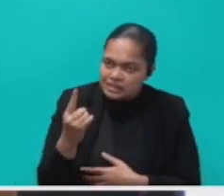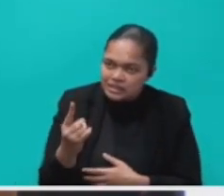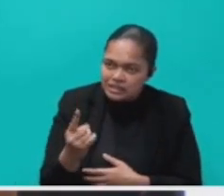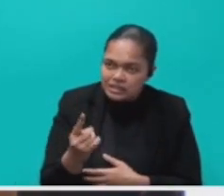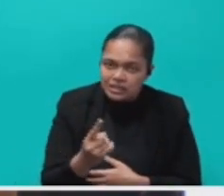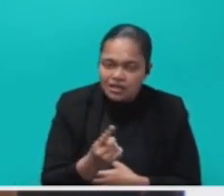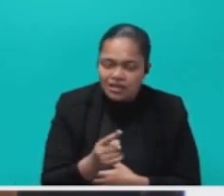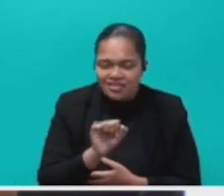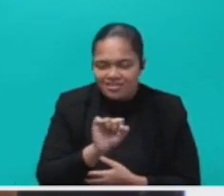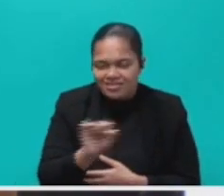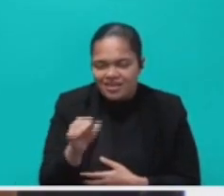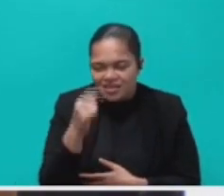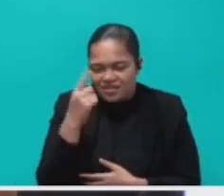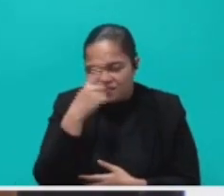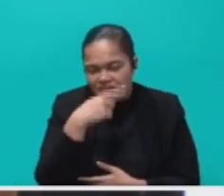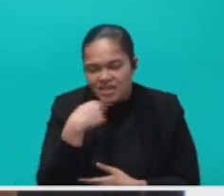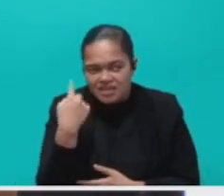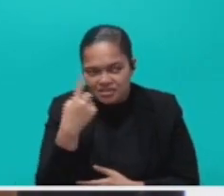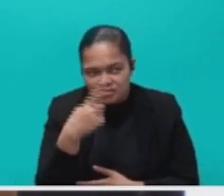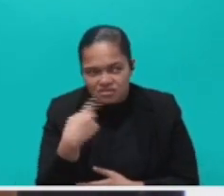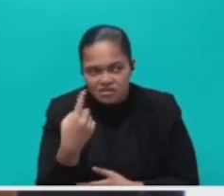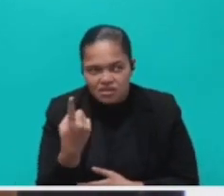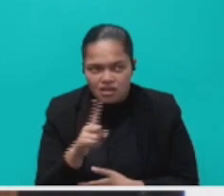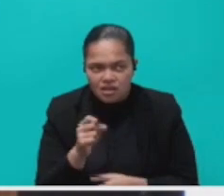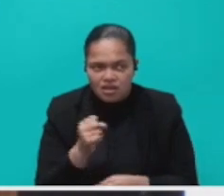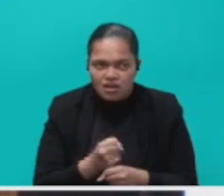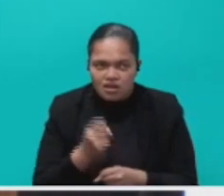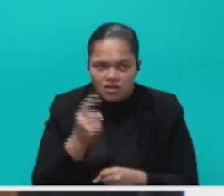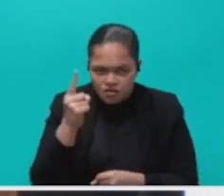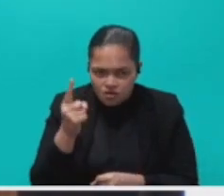their faces. And God